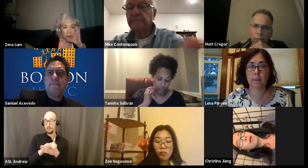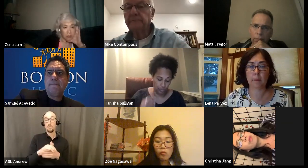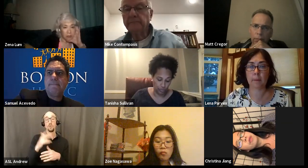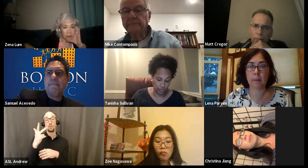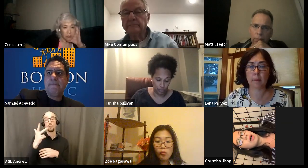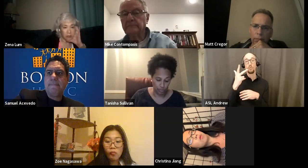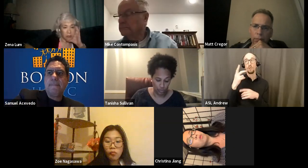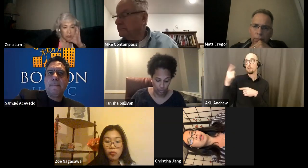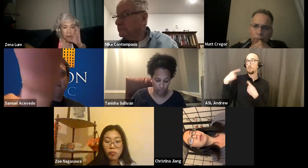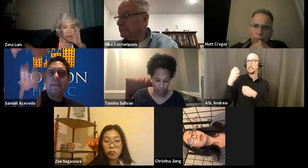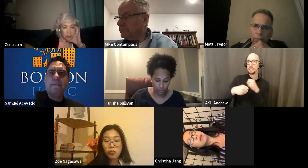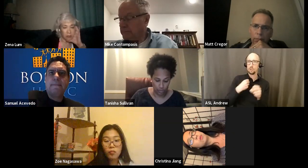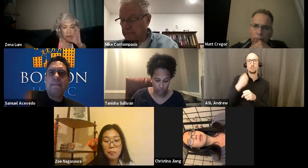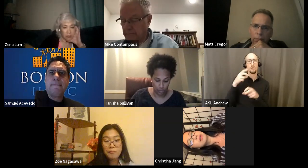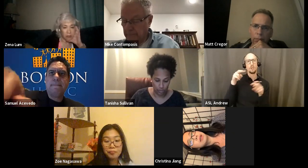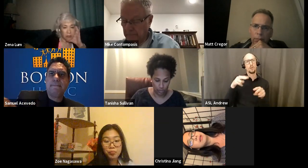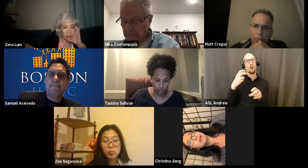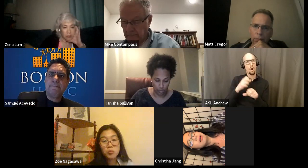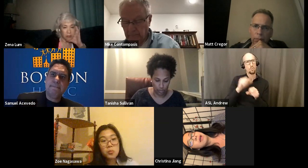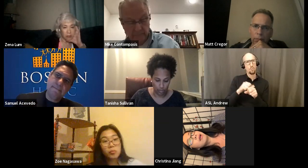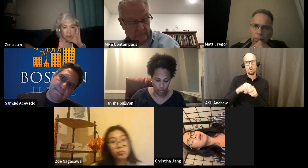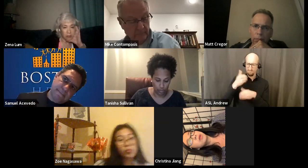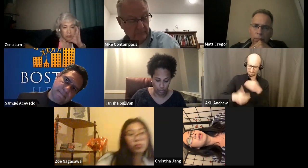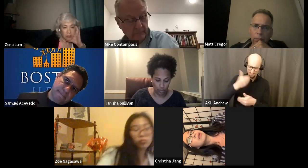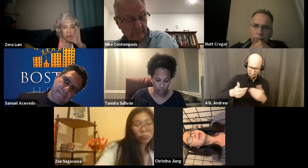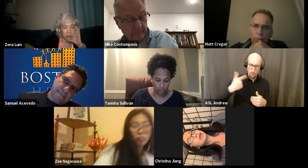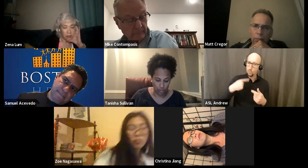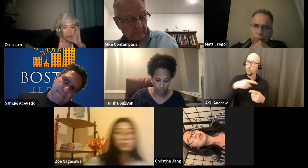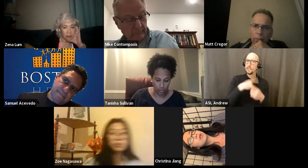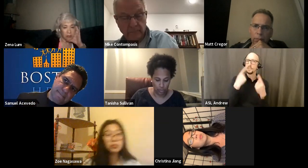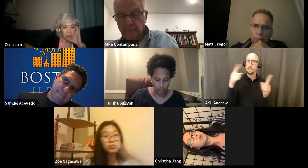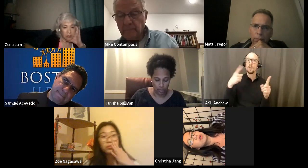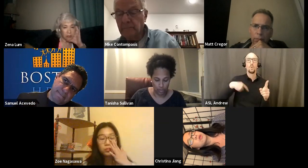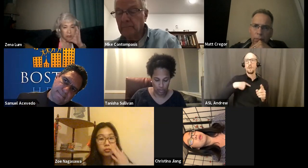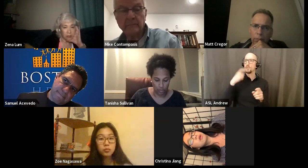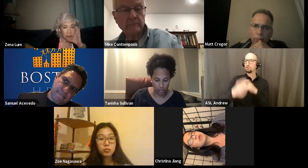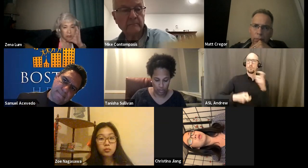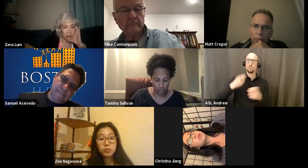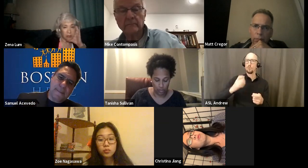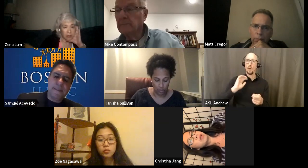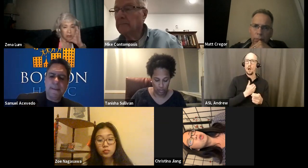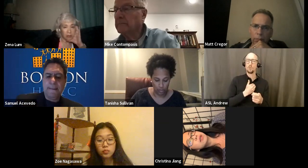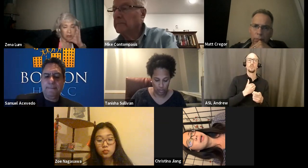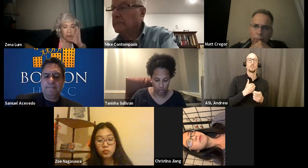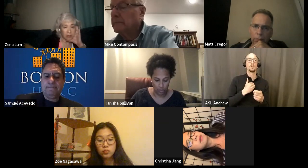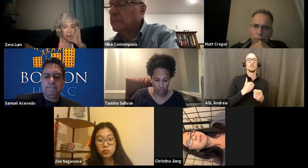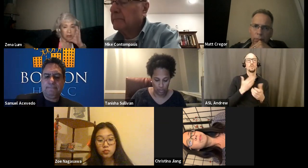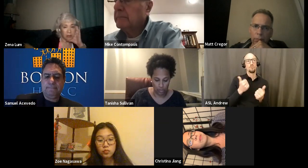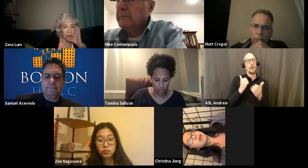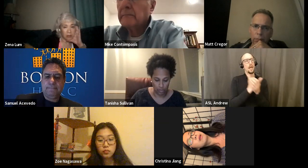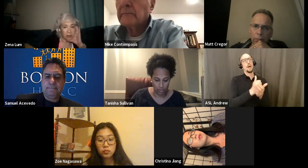of unthinkable hard work, we succeeded and have been making significant contributions to improve patients'